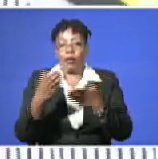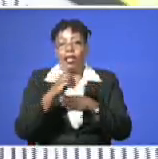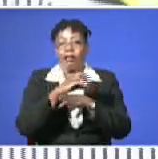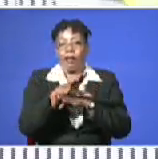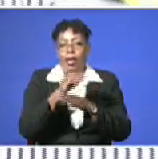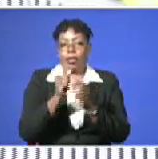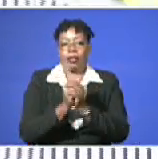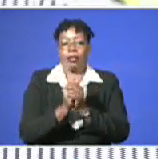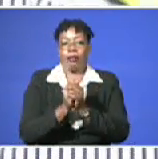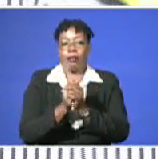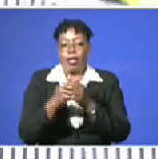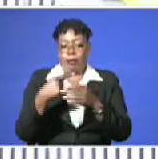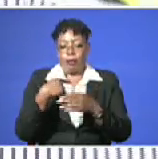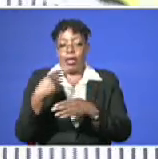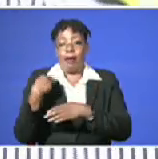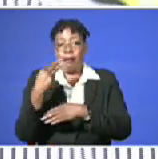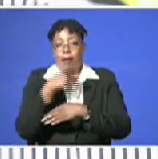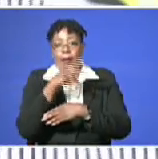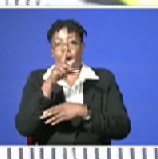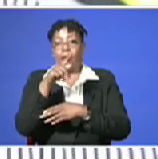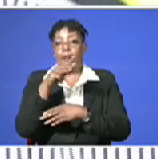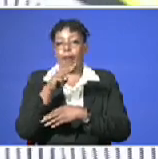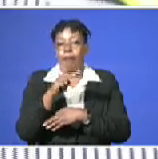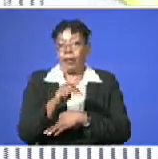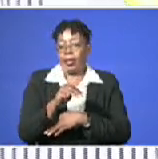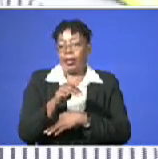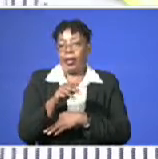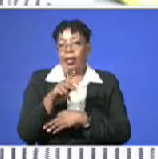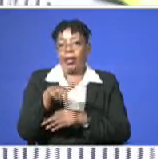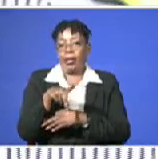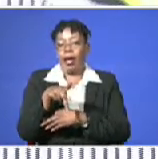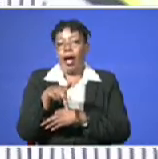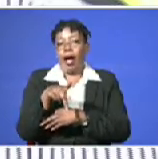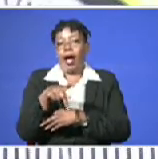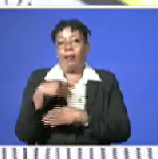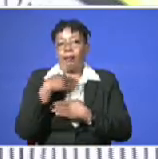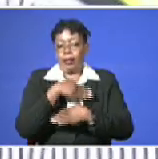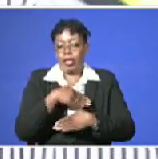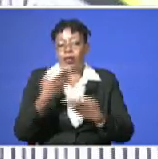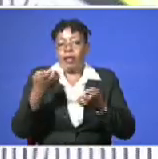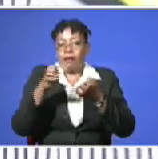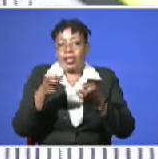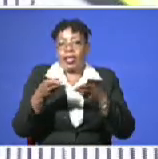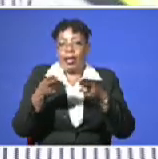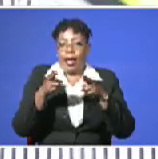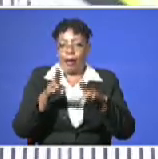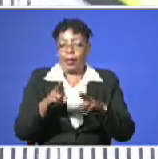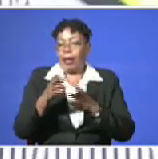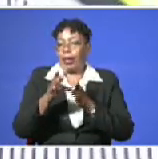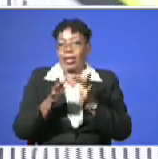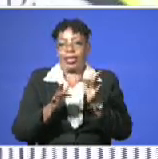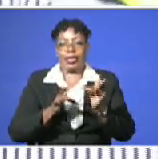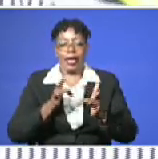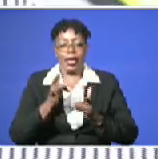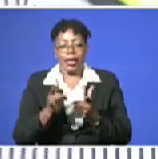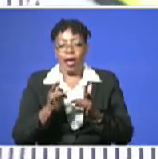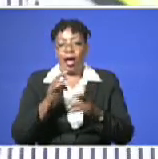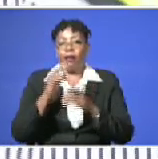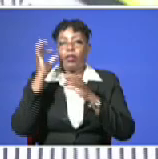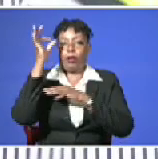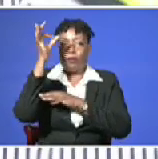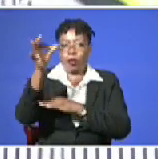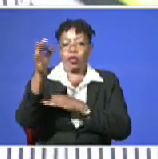advice. So as a member of parliament, I'm certainly pleased with the event that took place. I'm excited for the future